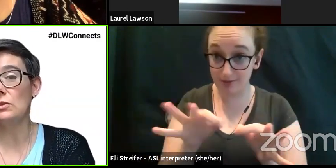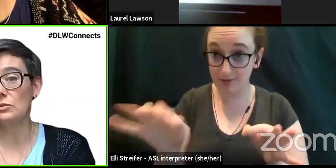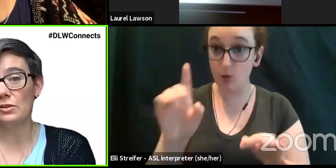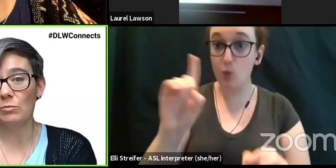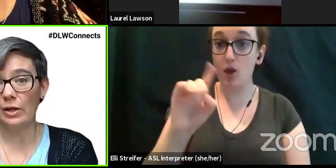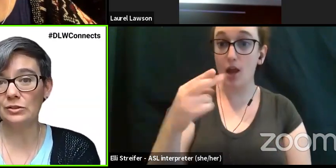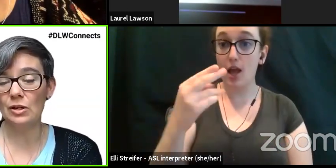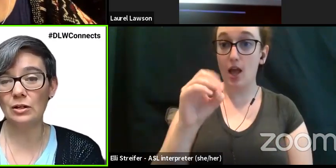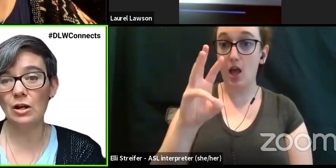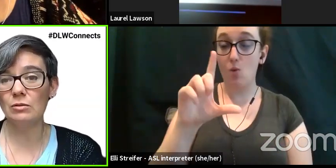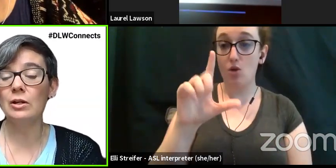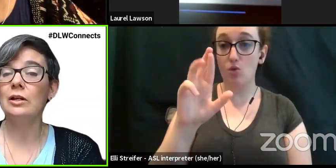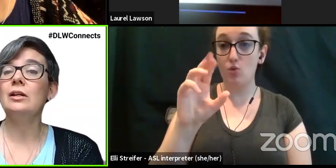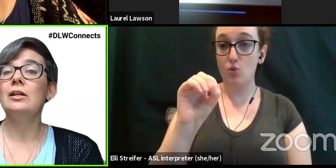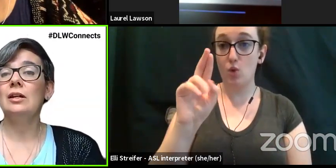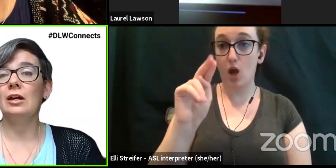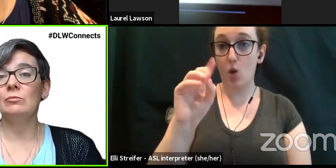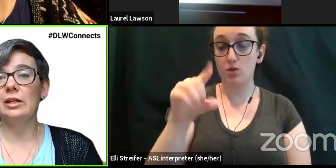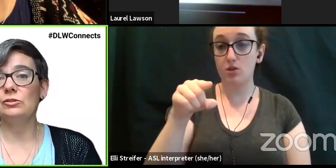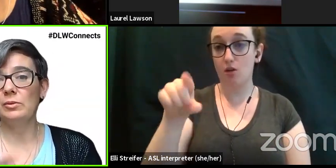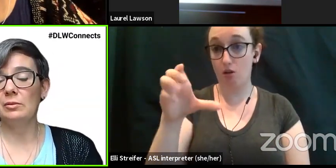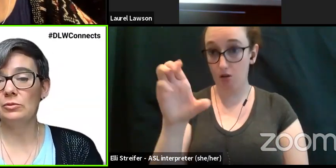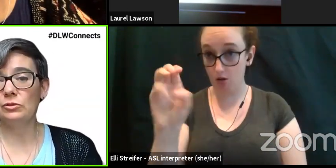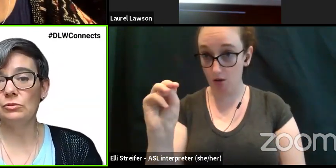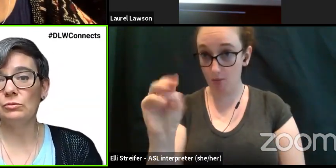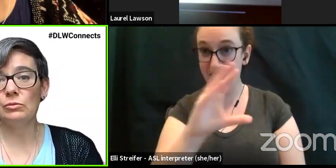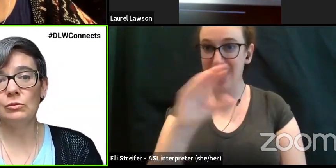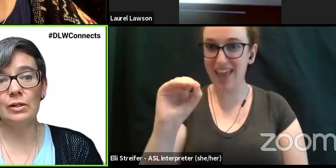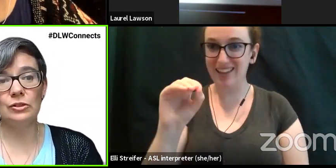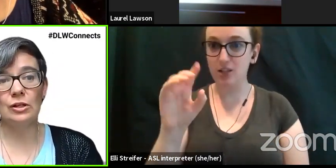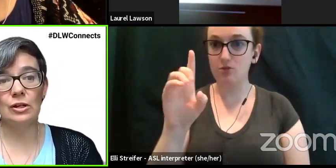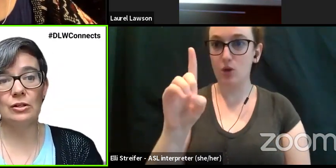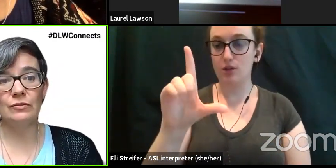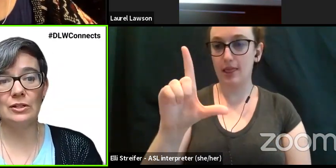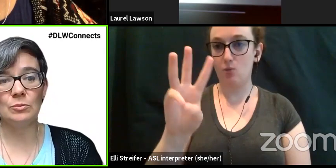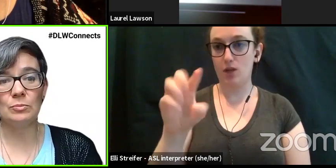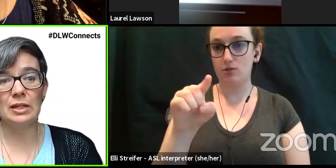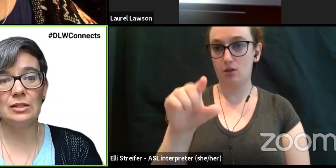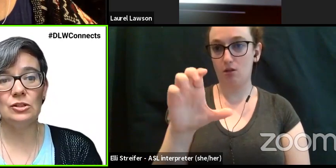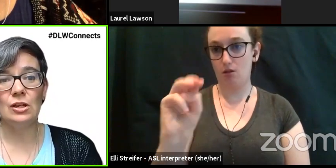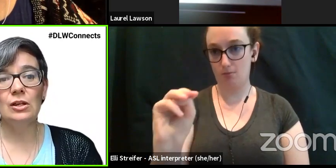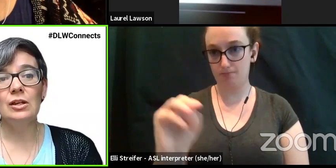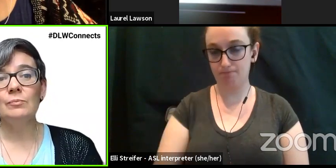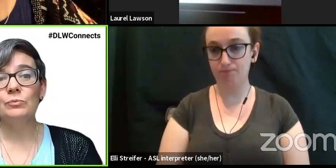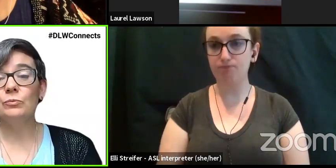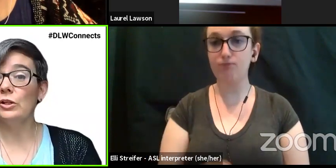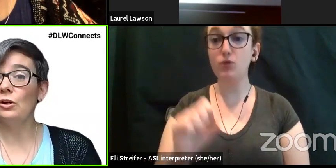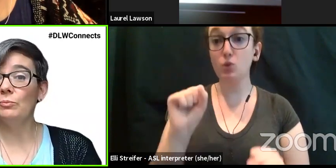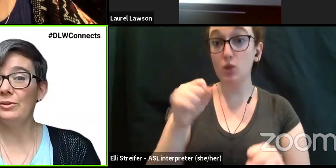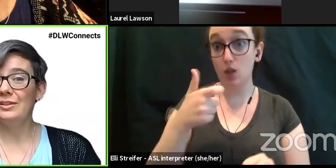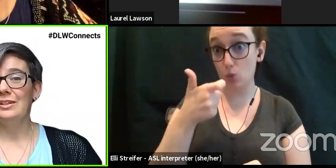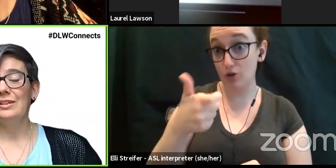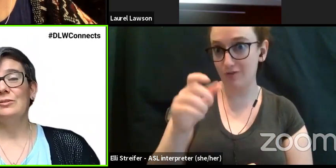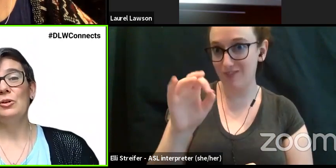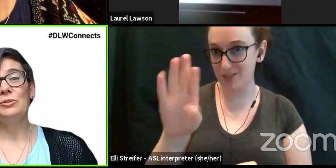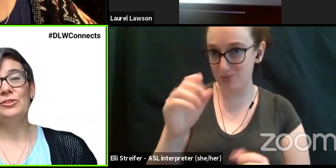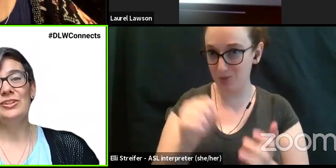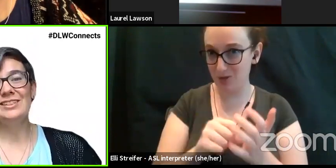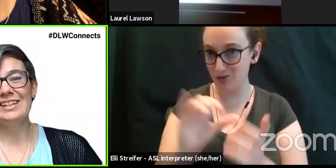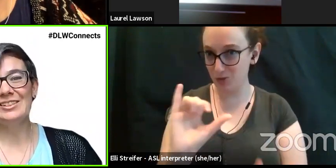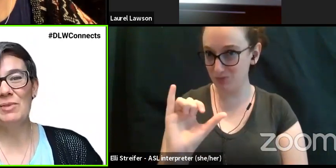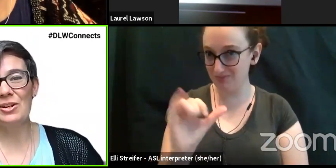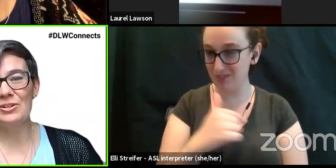and DirectorsLabWest.com, and you'll be able to watch it on our Facebook page. And